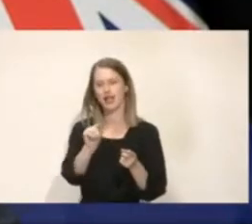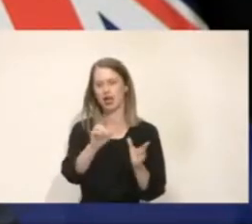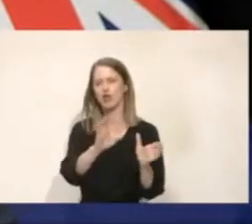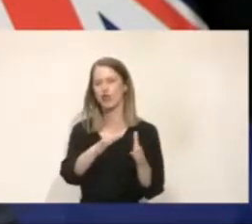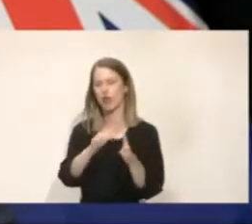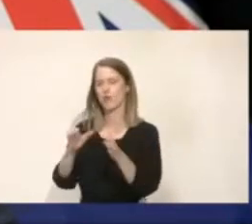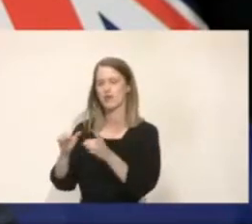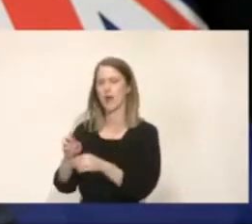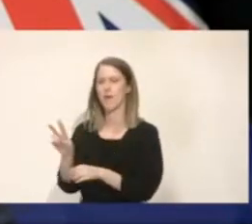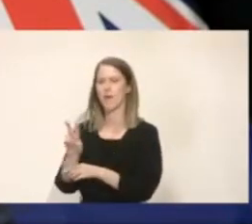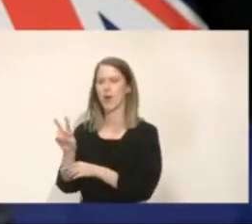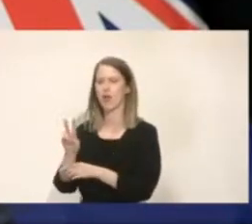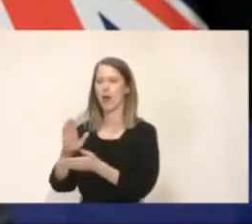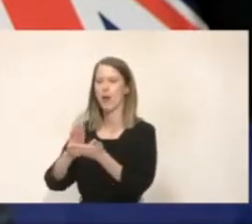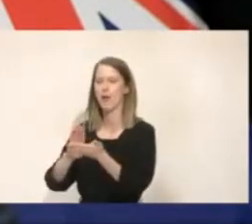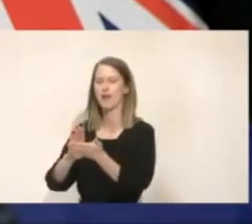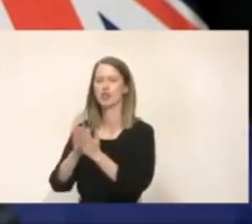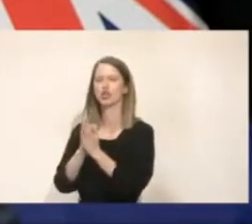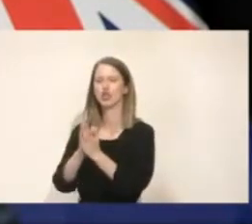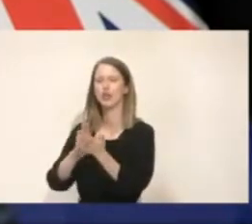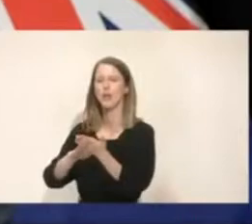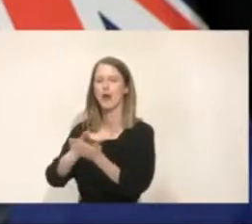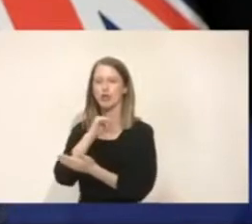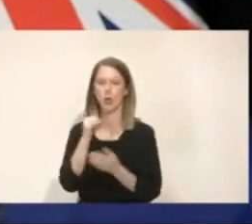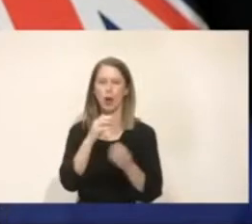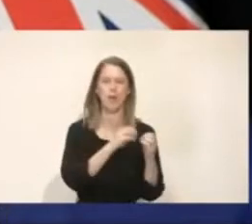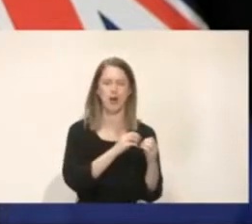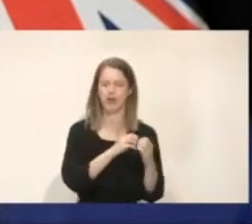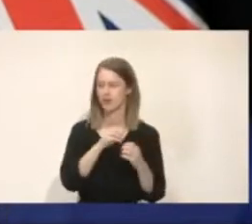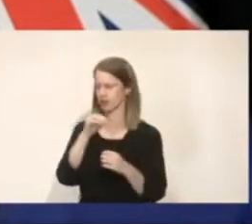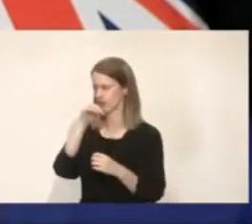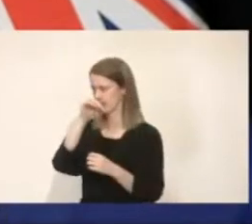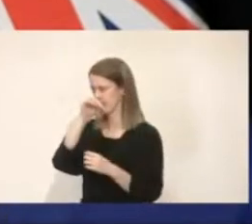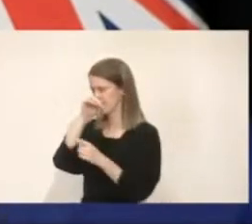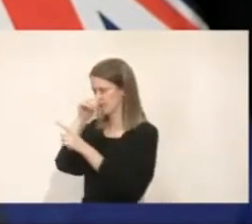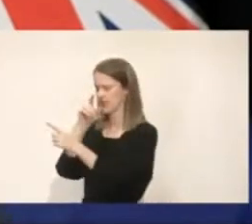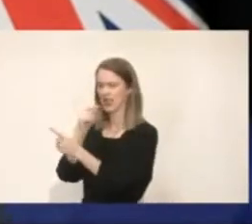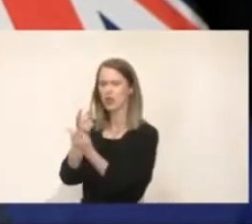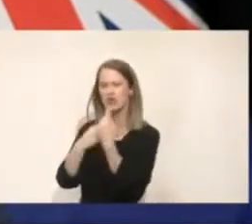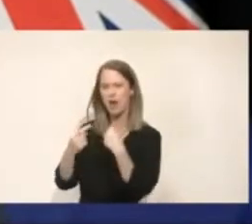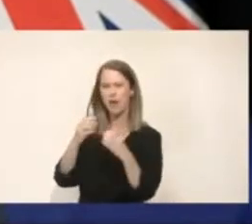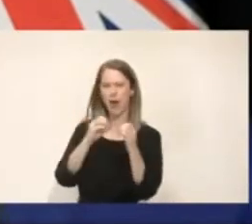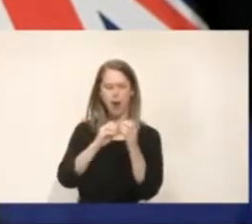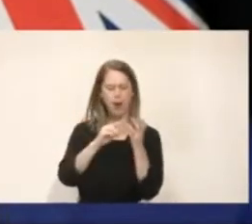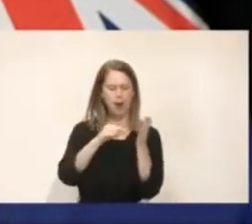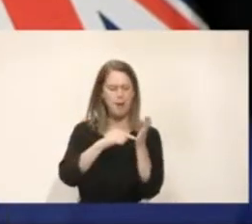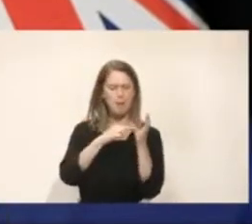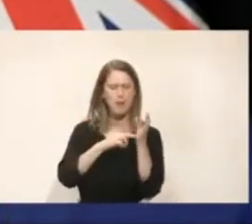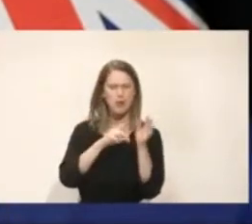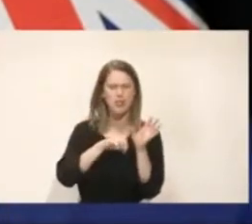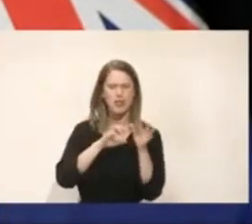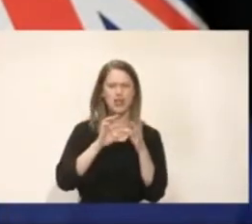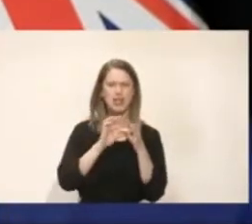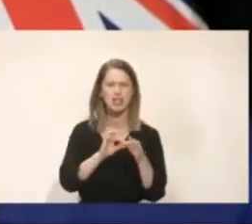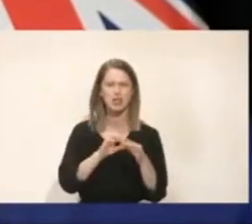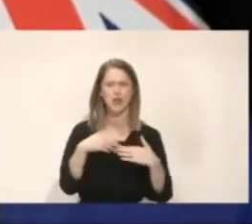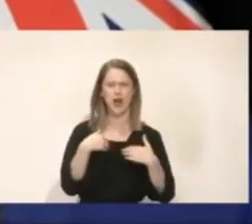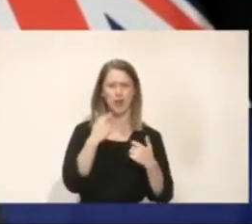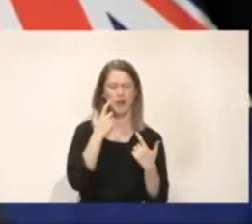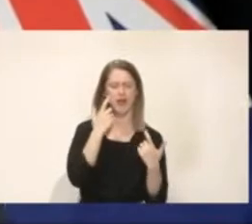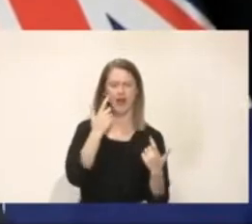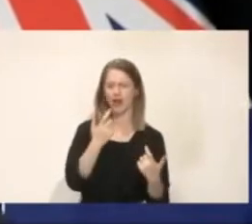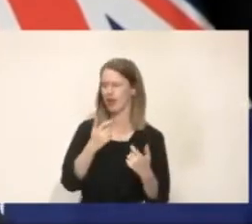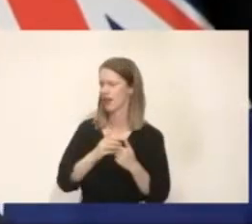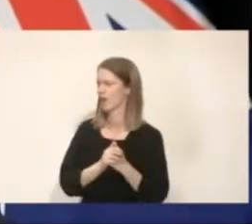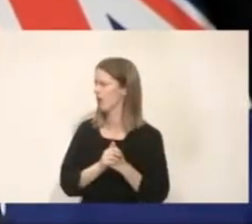both the Mount Roskill Evangelical Church and the Botany one. Right. Botany, is it like connected to a healthcare setting? I do believe Is it it like is.